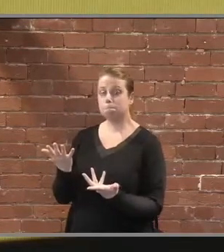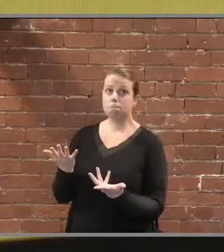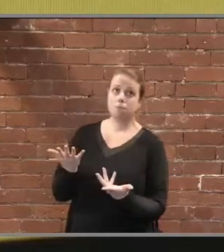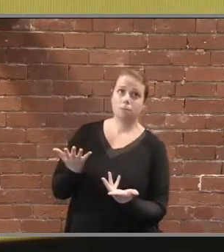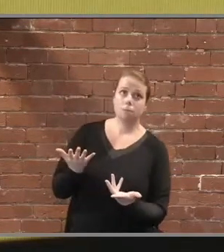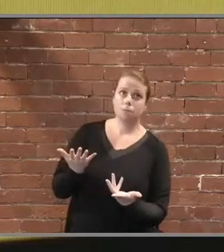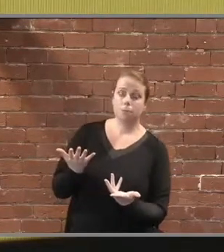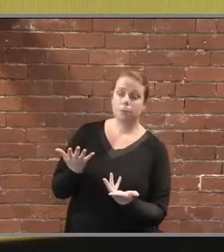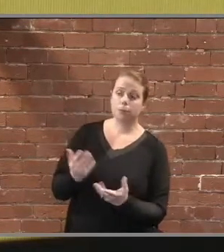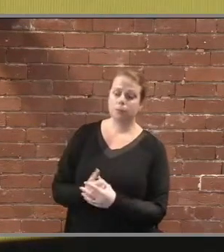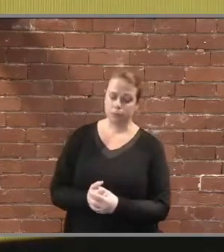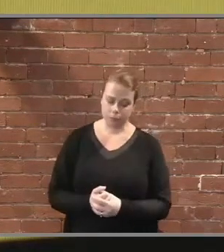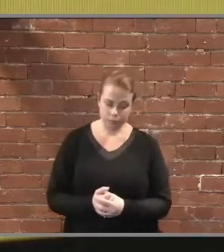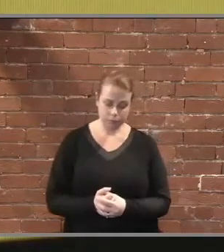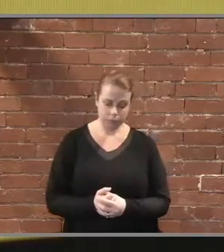I guess,